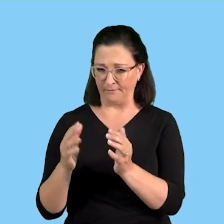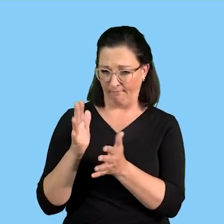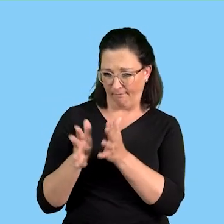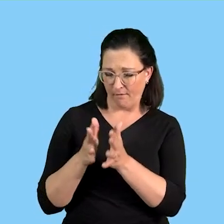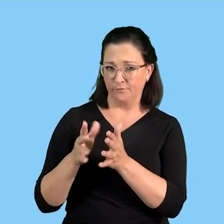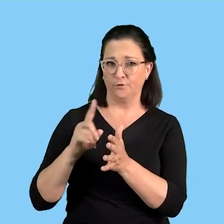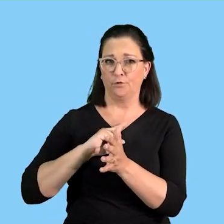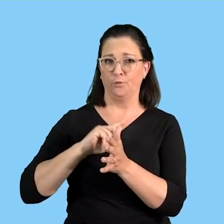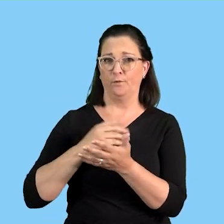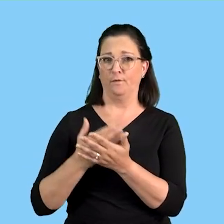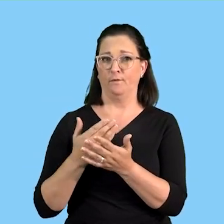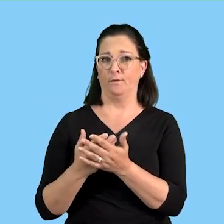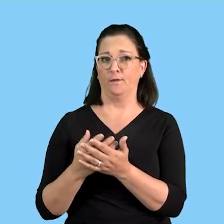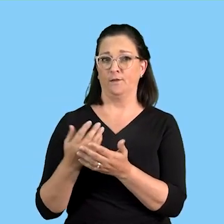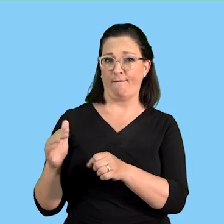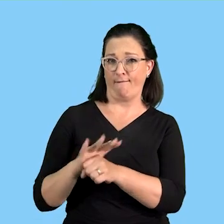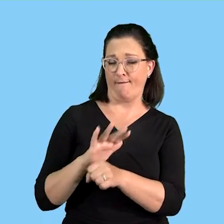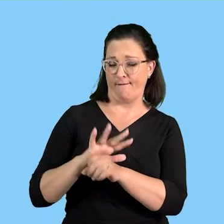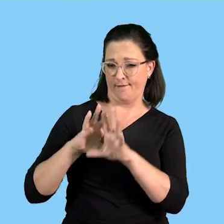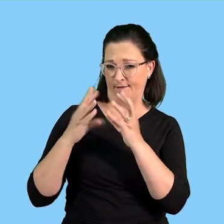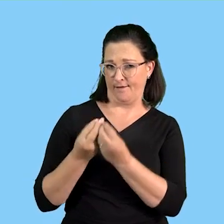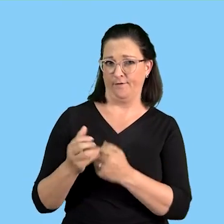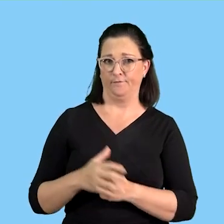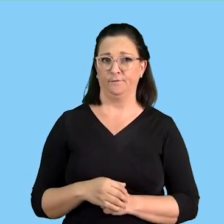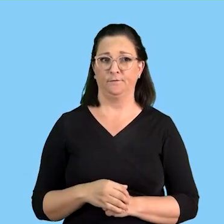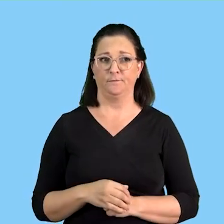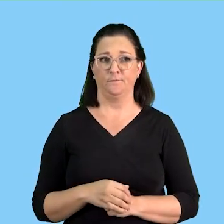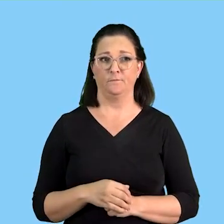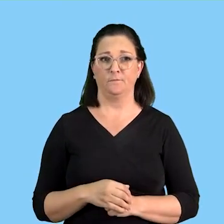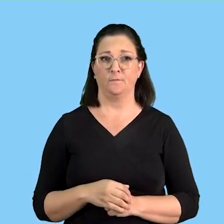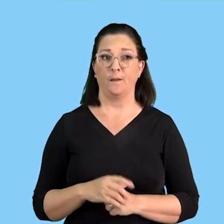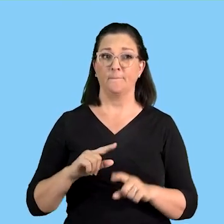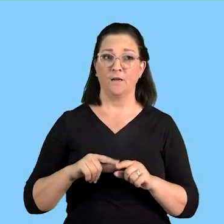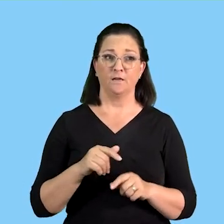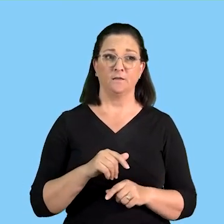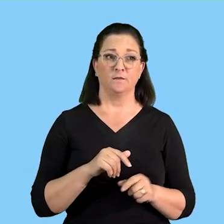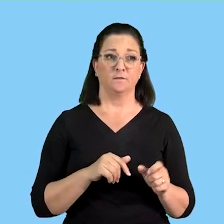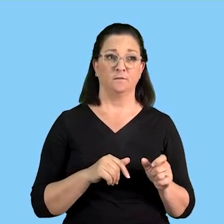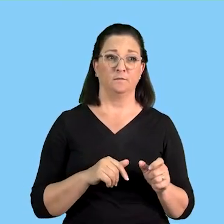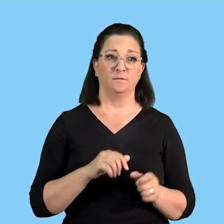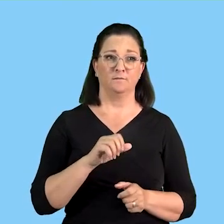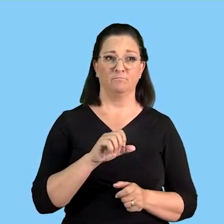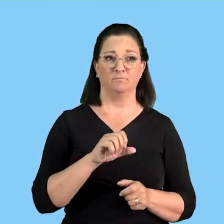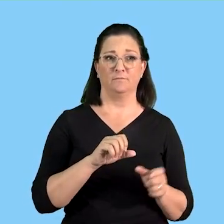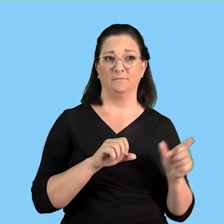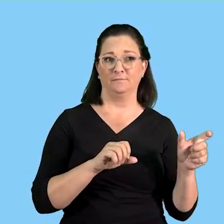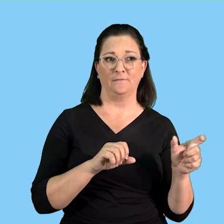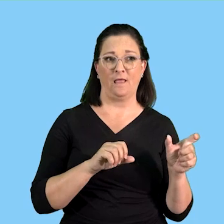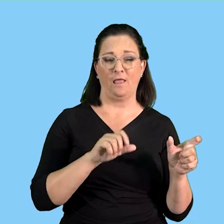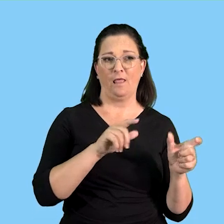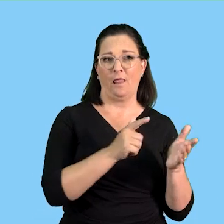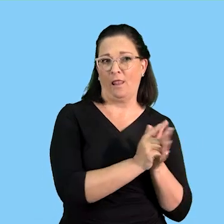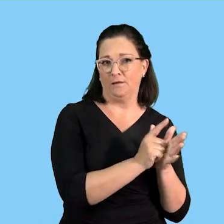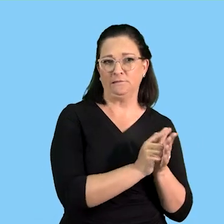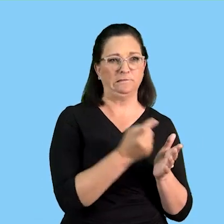business debts are covered. However, what is the legislation when it comes to establishing a sole trader? It is easy and inexpensive